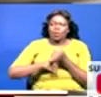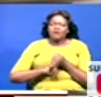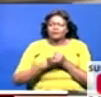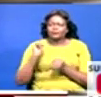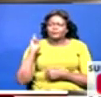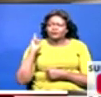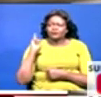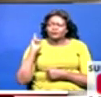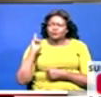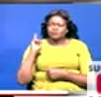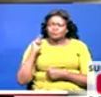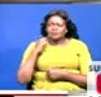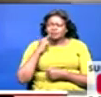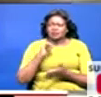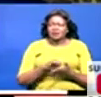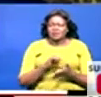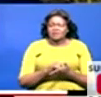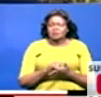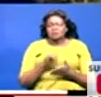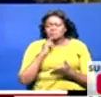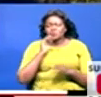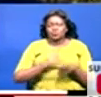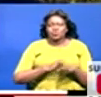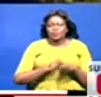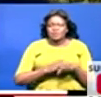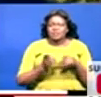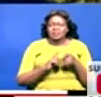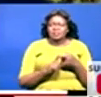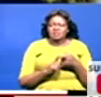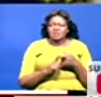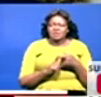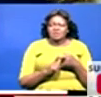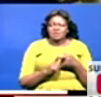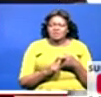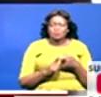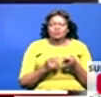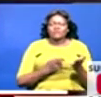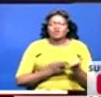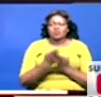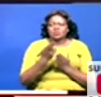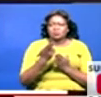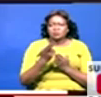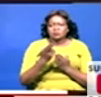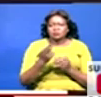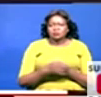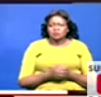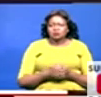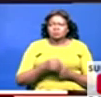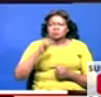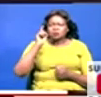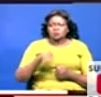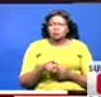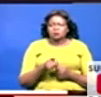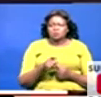Mbolu eulogized him as a humorous man who instilled virtues of honesty and integrity. I shall keep